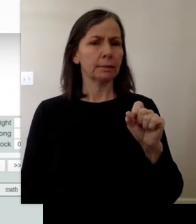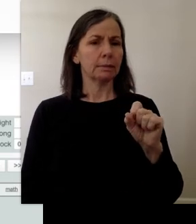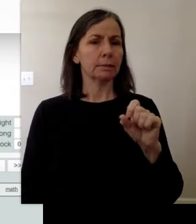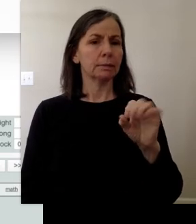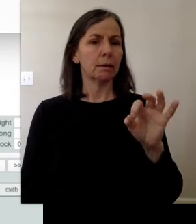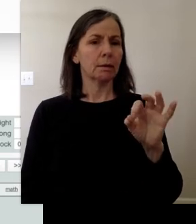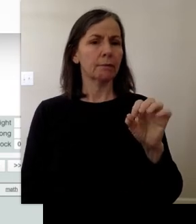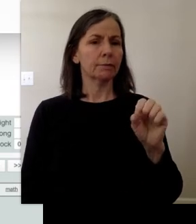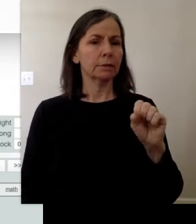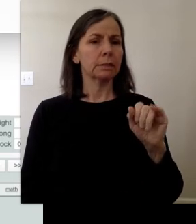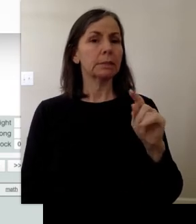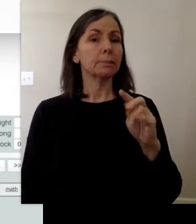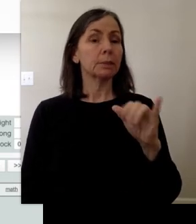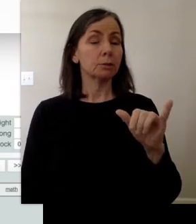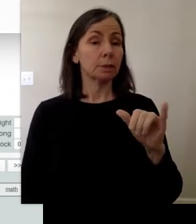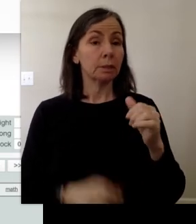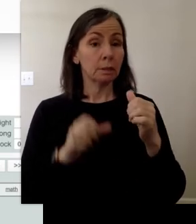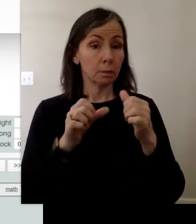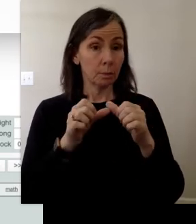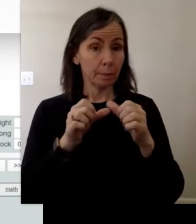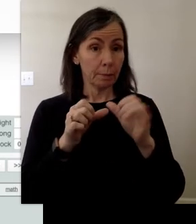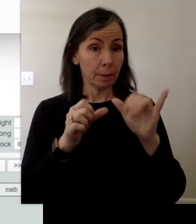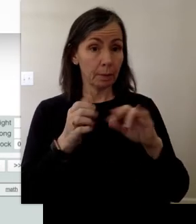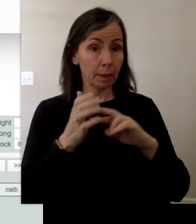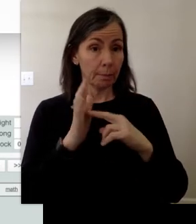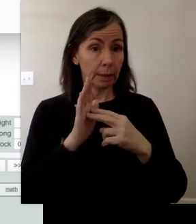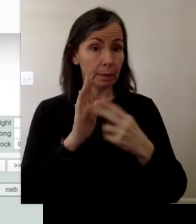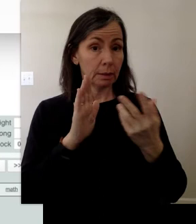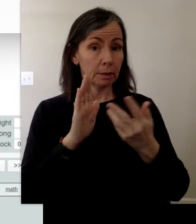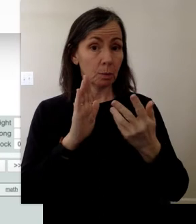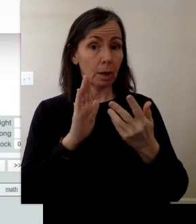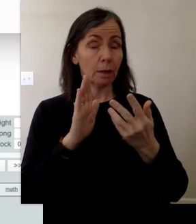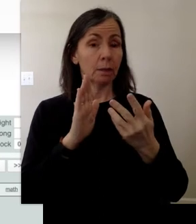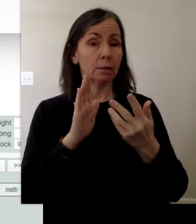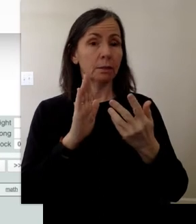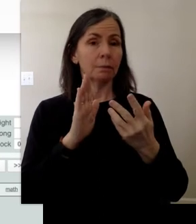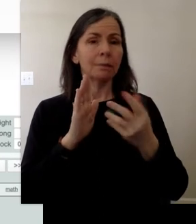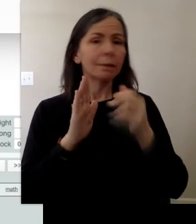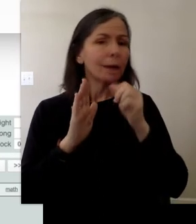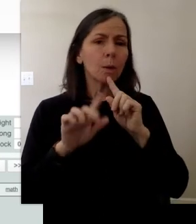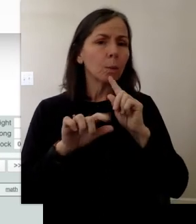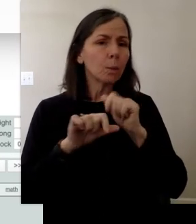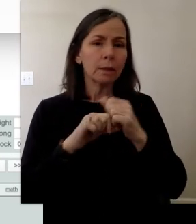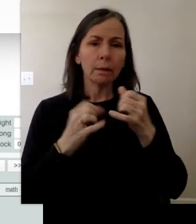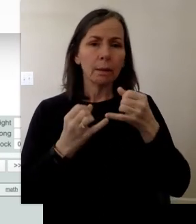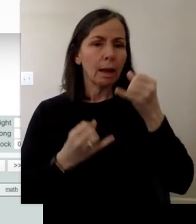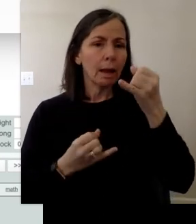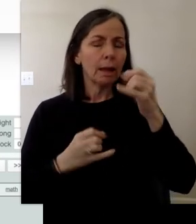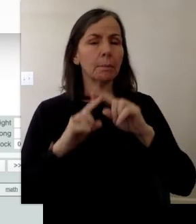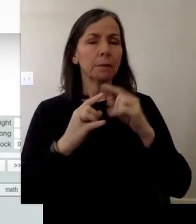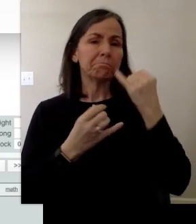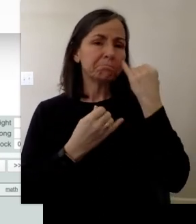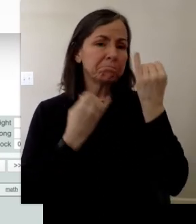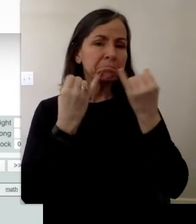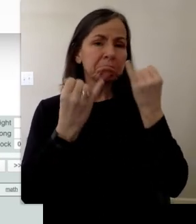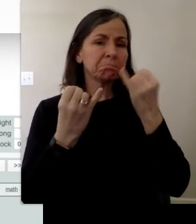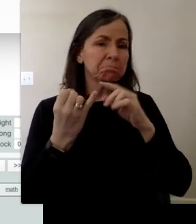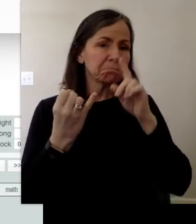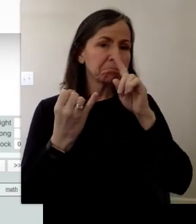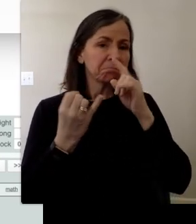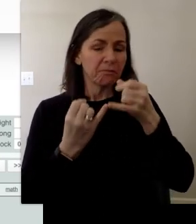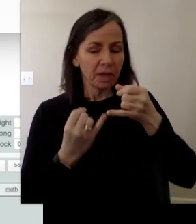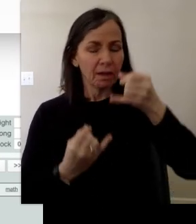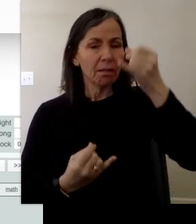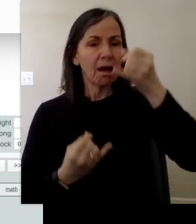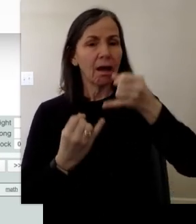remember that the axis of symmetry is this imaginary line down that cuts straight down the middle of the